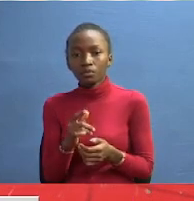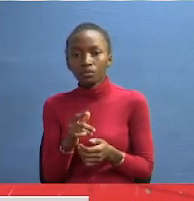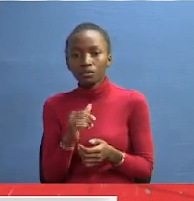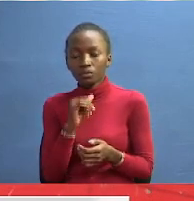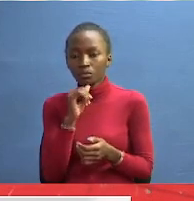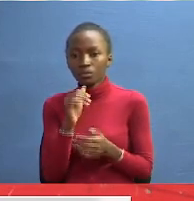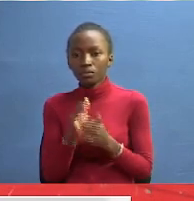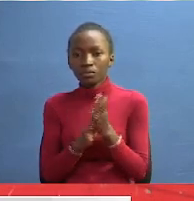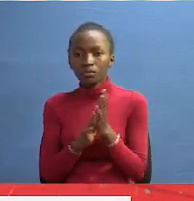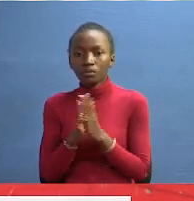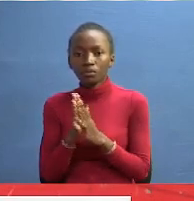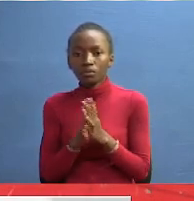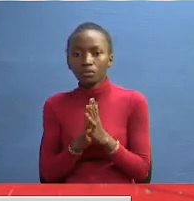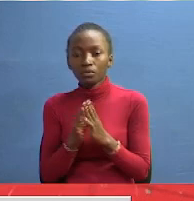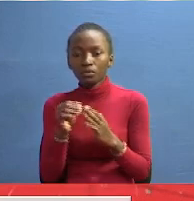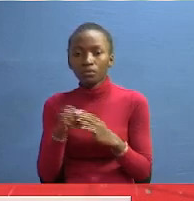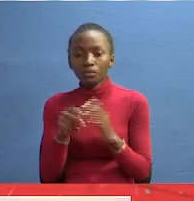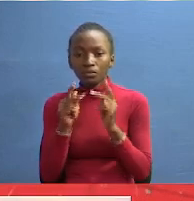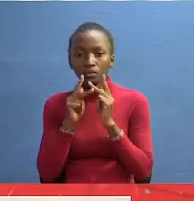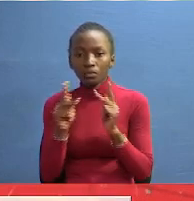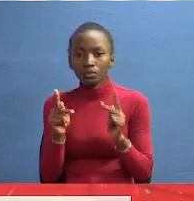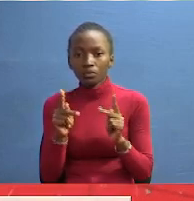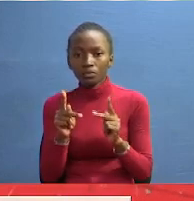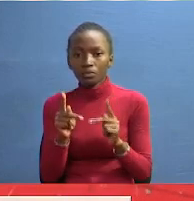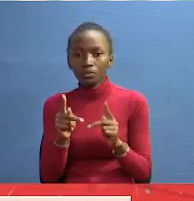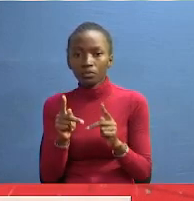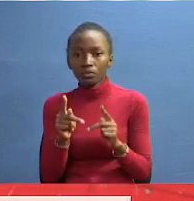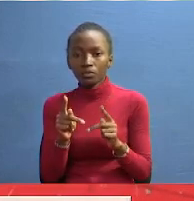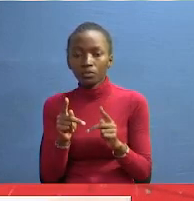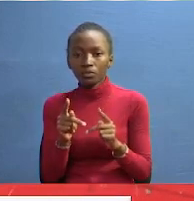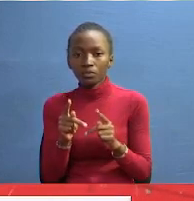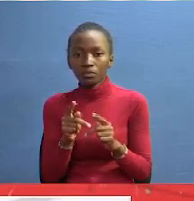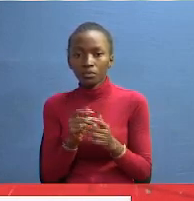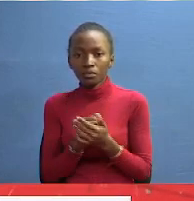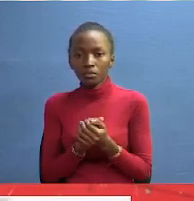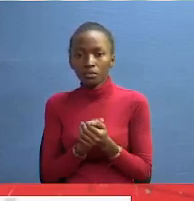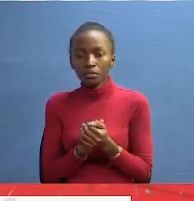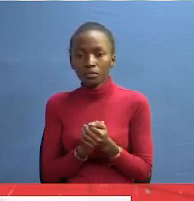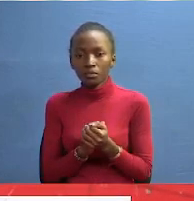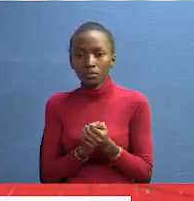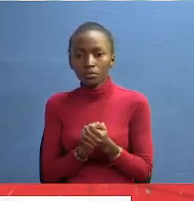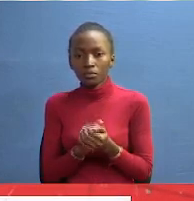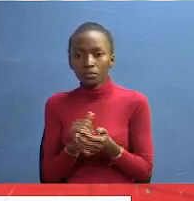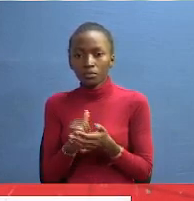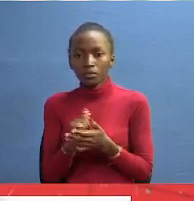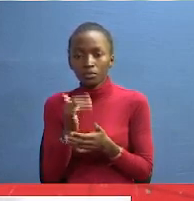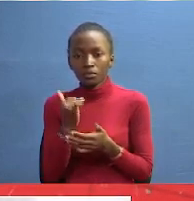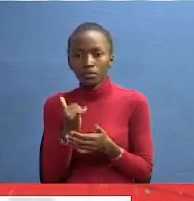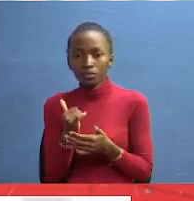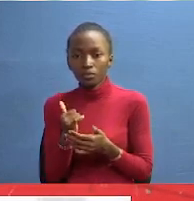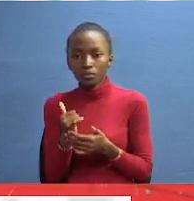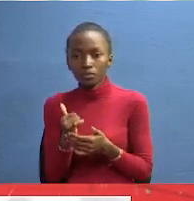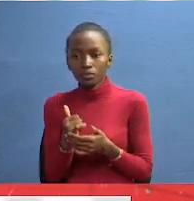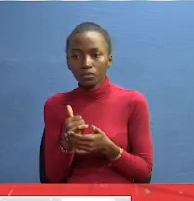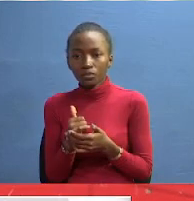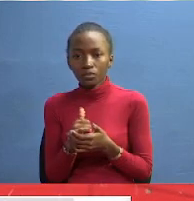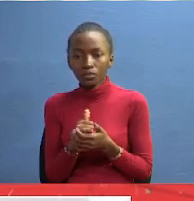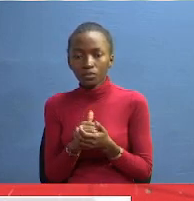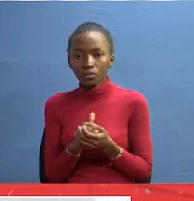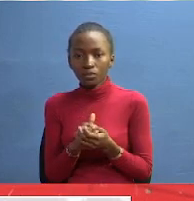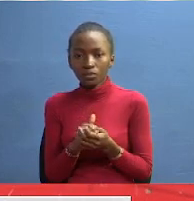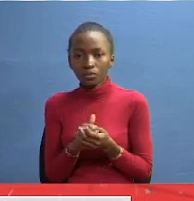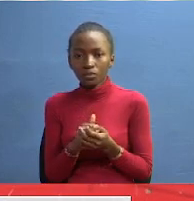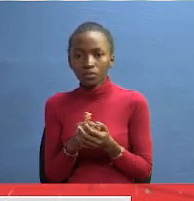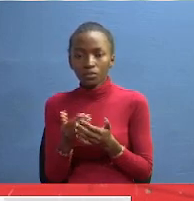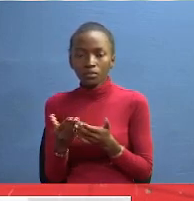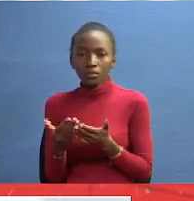deep down, that can tell you the reason why we say that is because even in the yesteryears, we have seen that some of the conflicts that